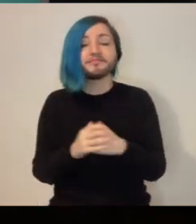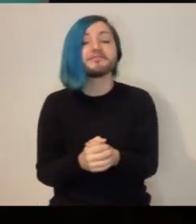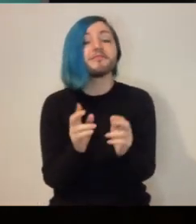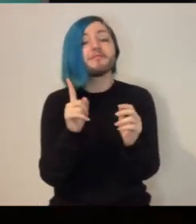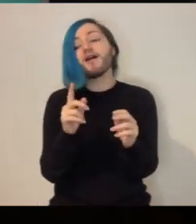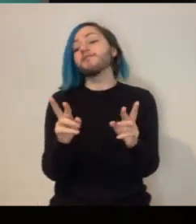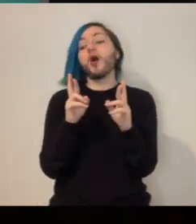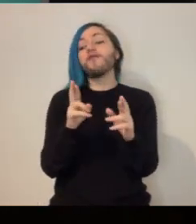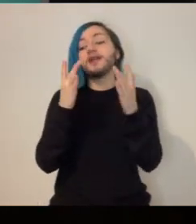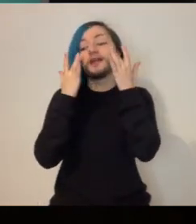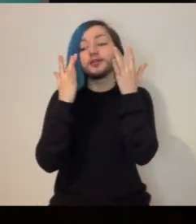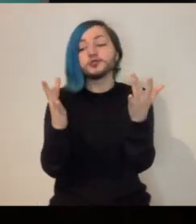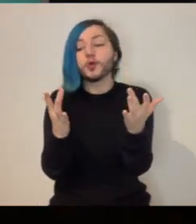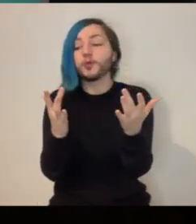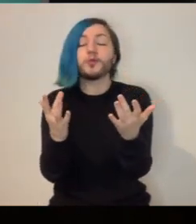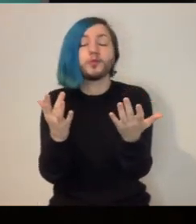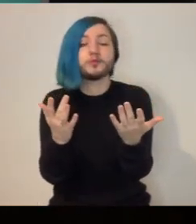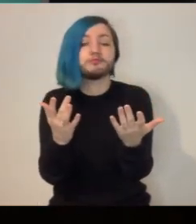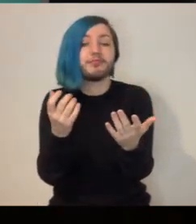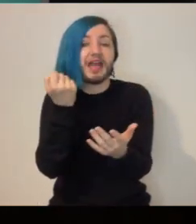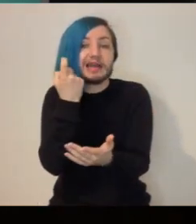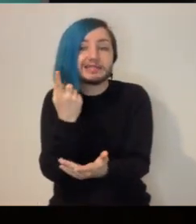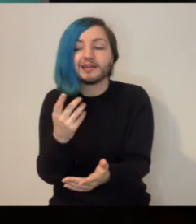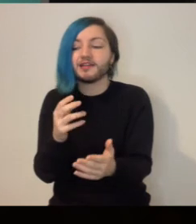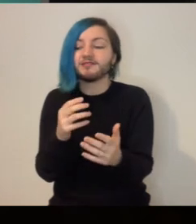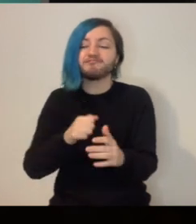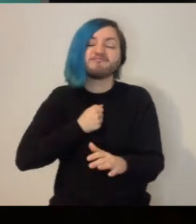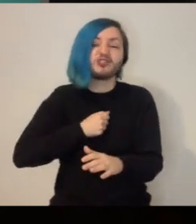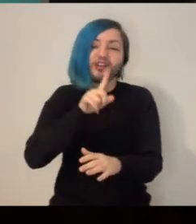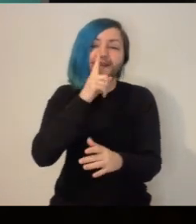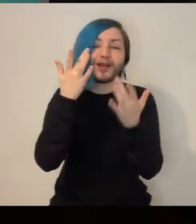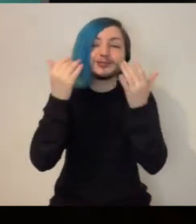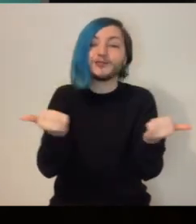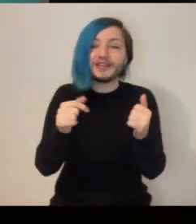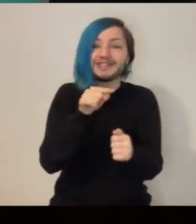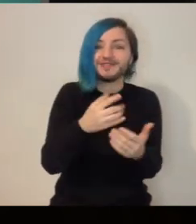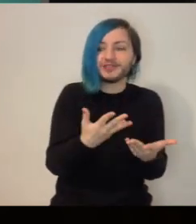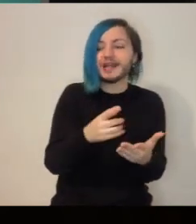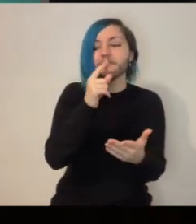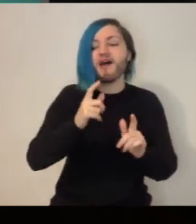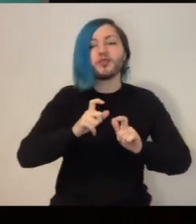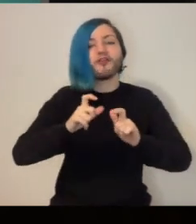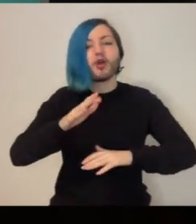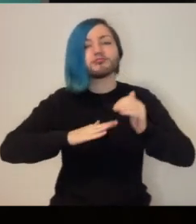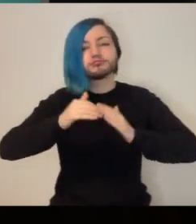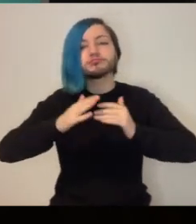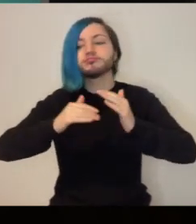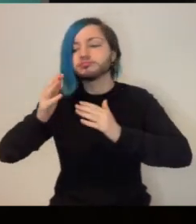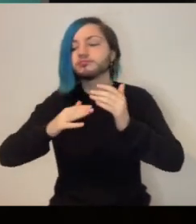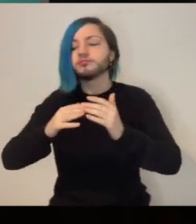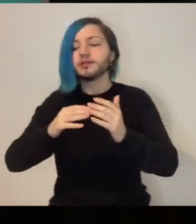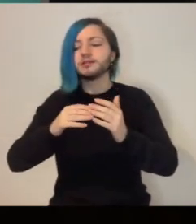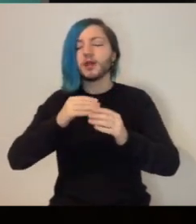But anyway, hopefully that will give you an idea. I'm sorry I can't show you more of this one finished, but if you keep working up, you just got to learn